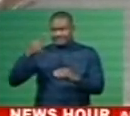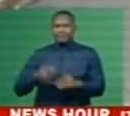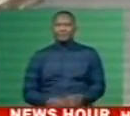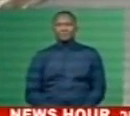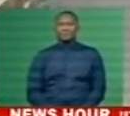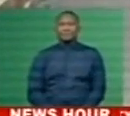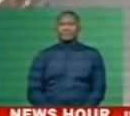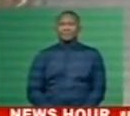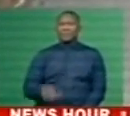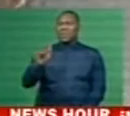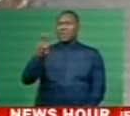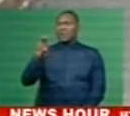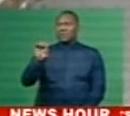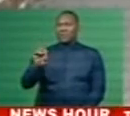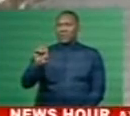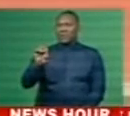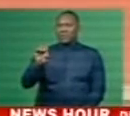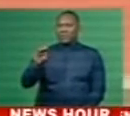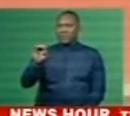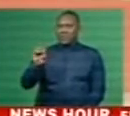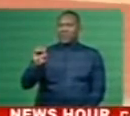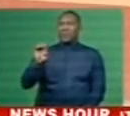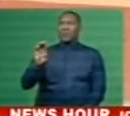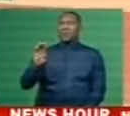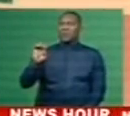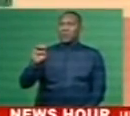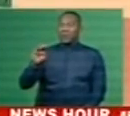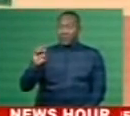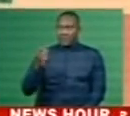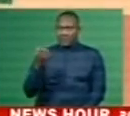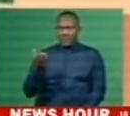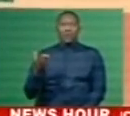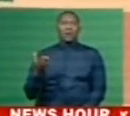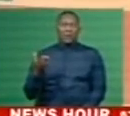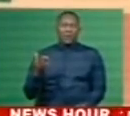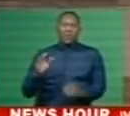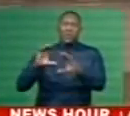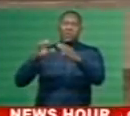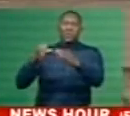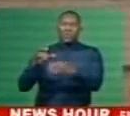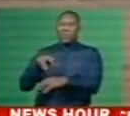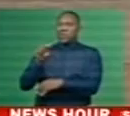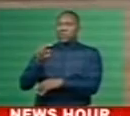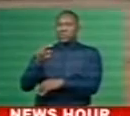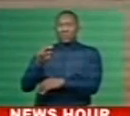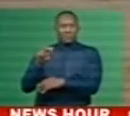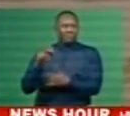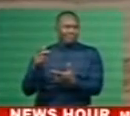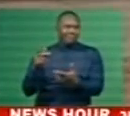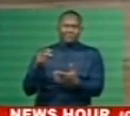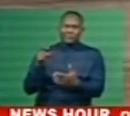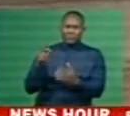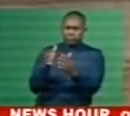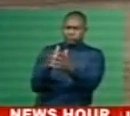is Aveme Beme, a community in the North Dain district of the Volta region. Aveme Beme is part of a larger